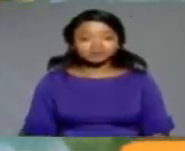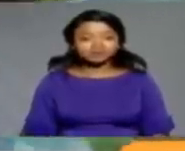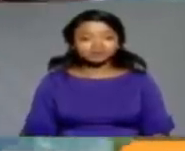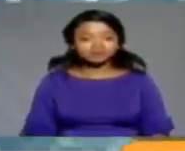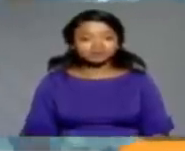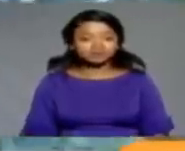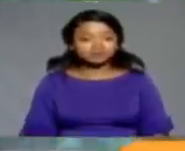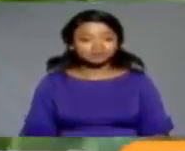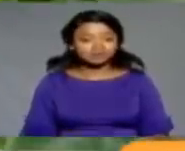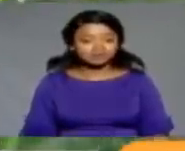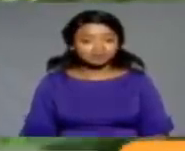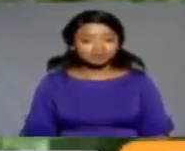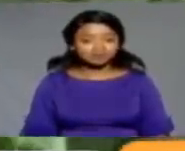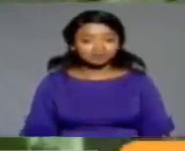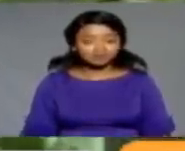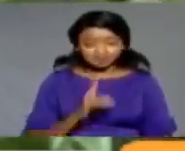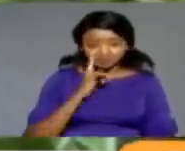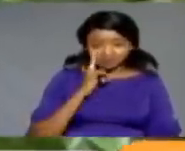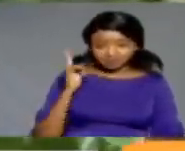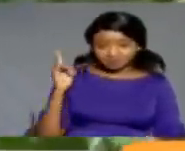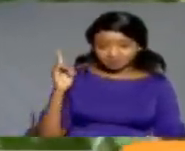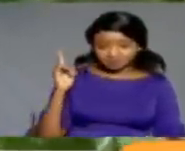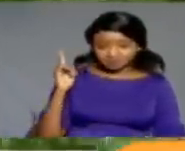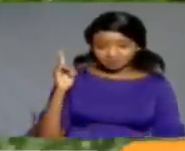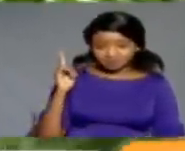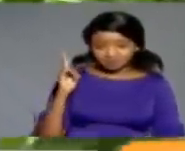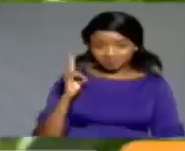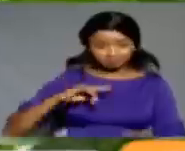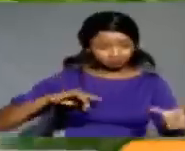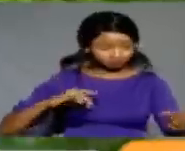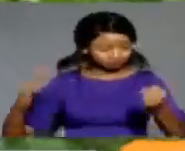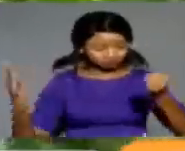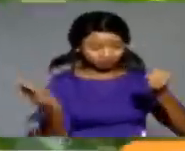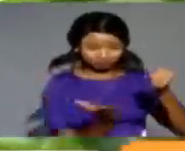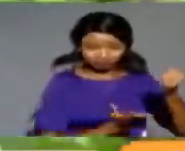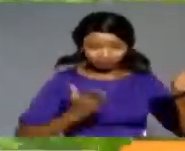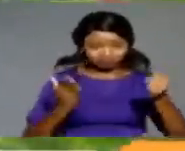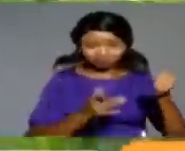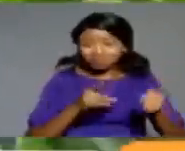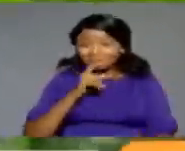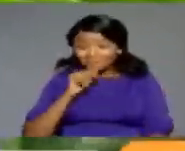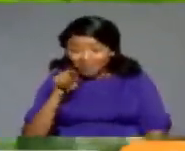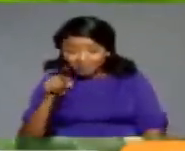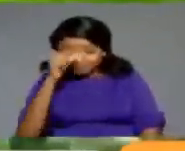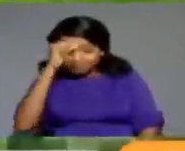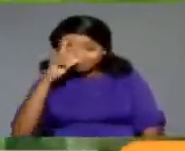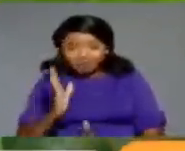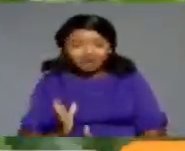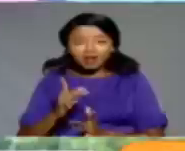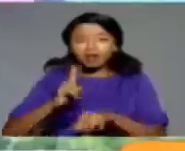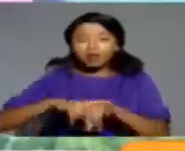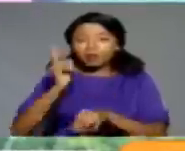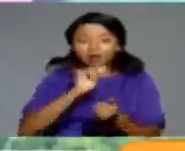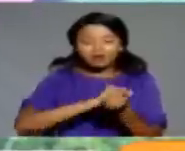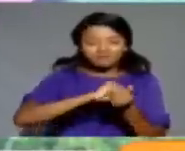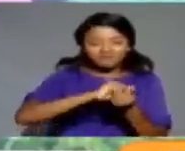The rattle of the power saw, carefully and skillfully held by Nandi Governor Stephen Sang on Friday, only meant one